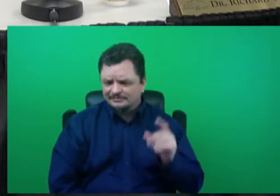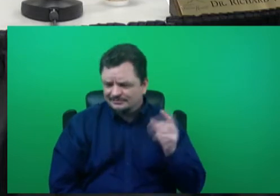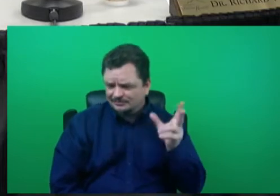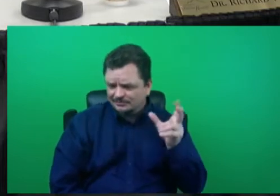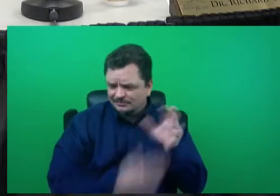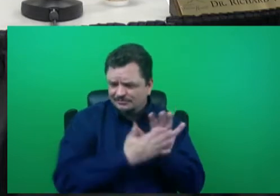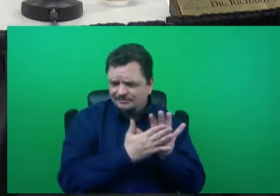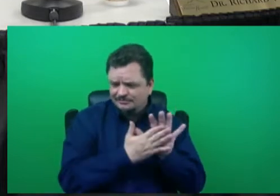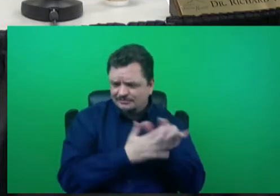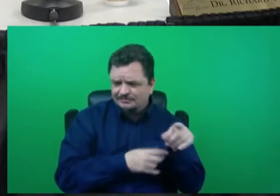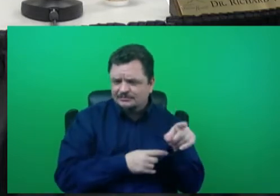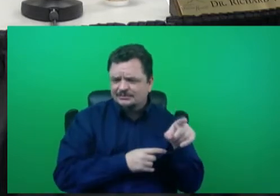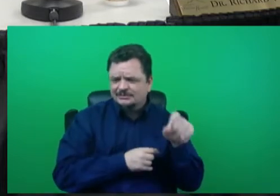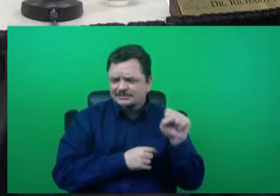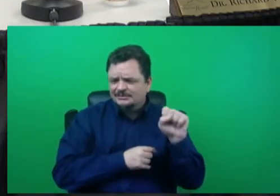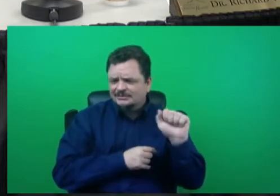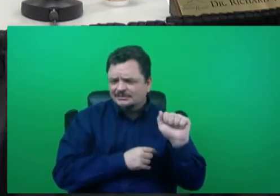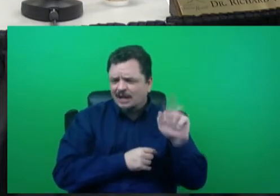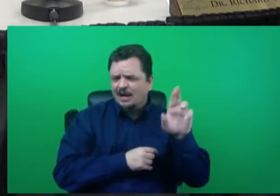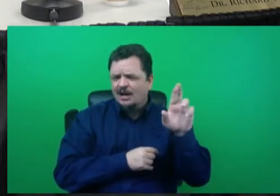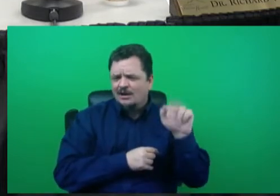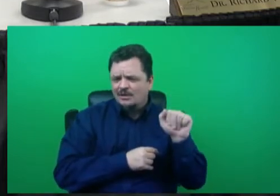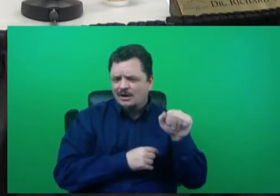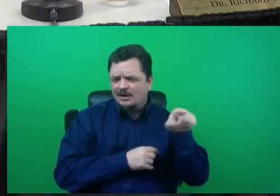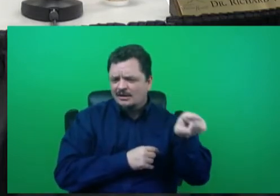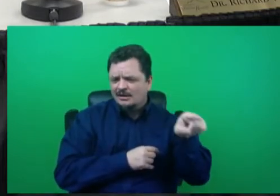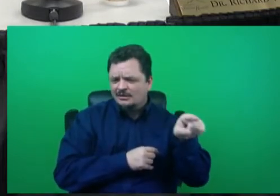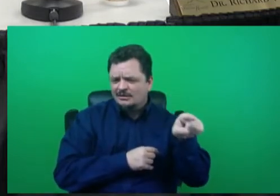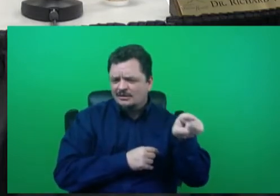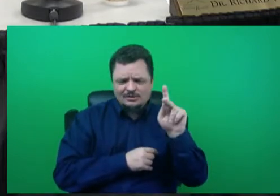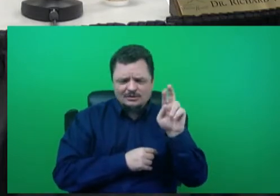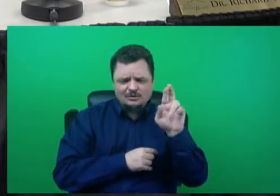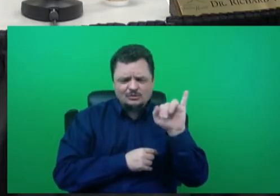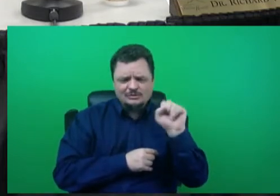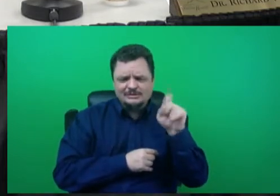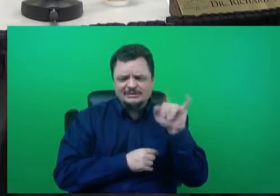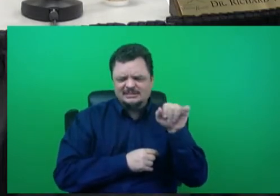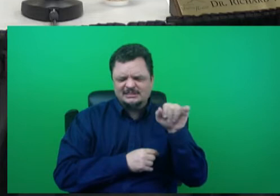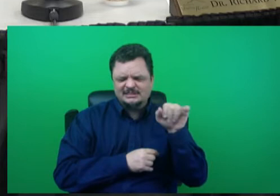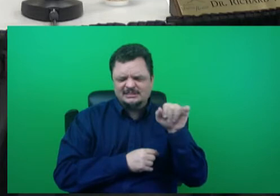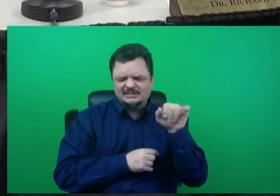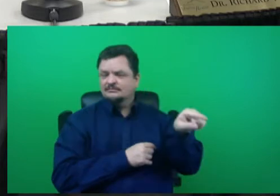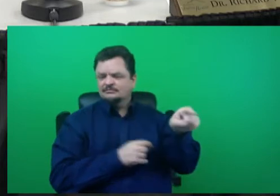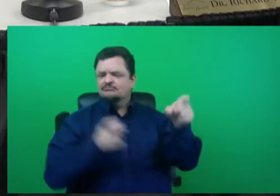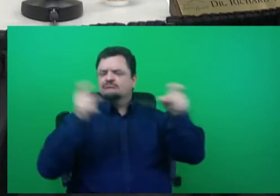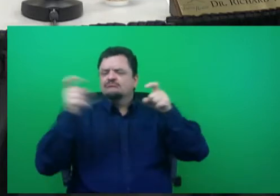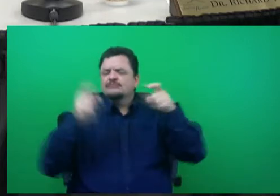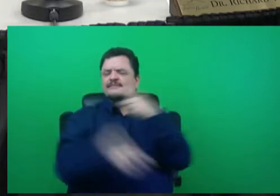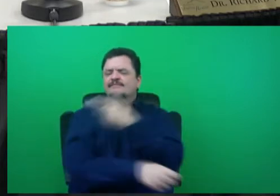Durbin, program manager of Immunizations and Travel Clinic, with your team.